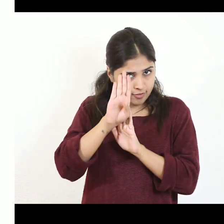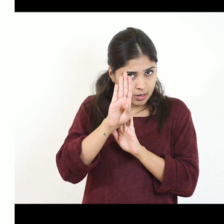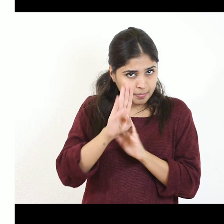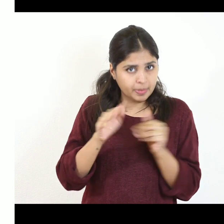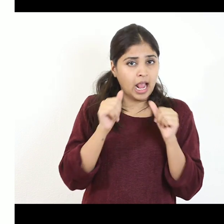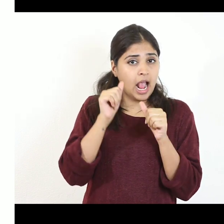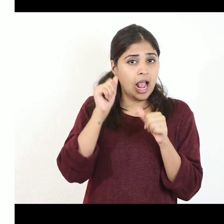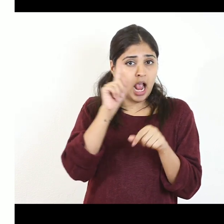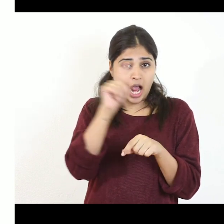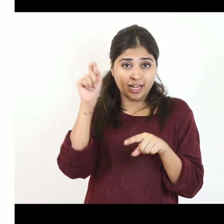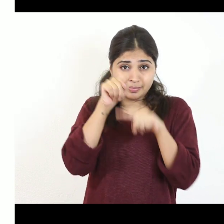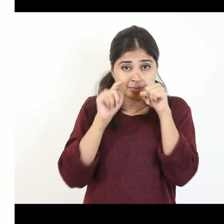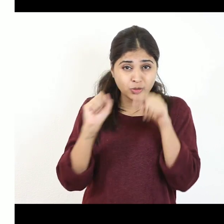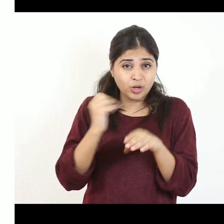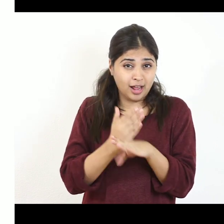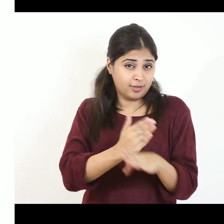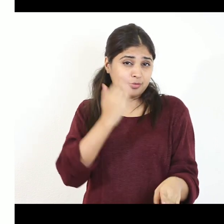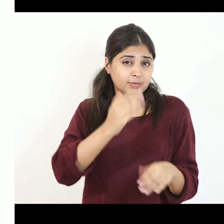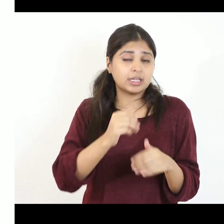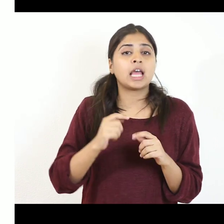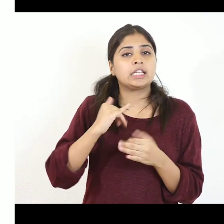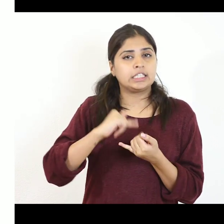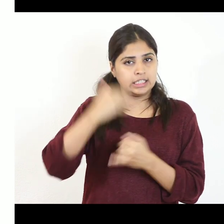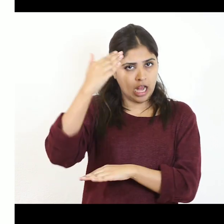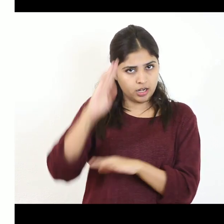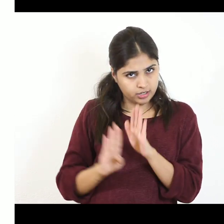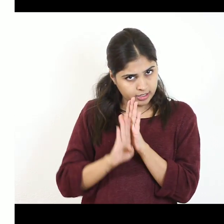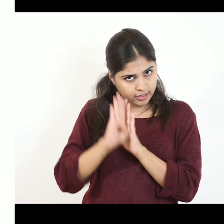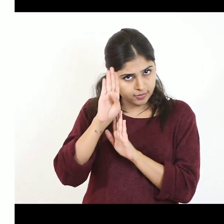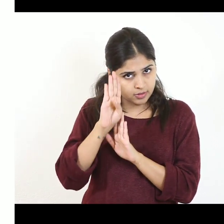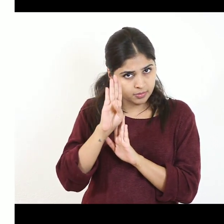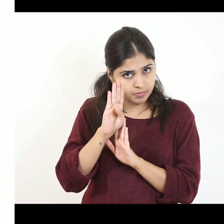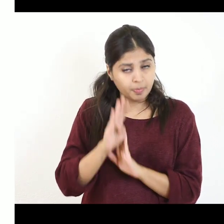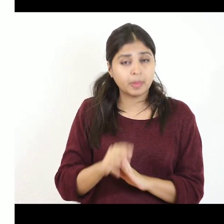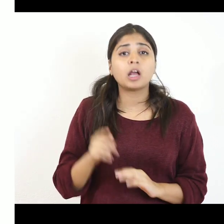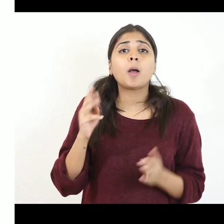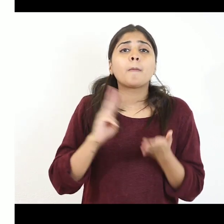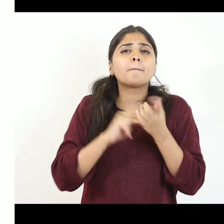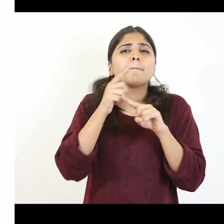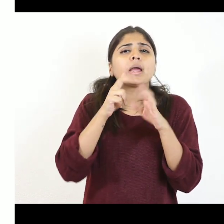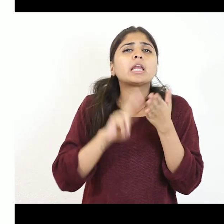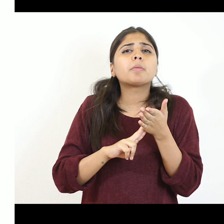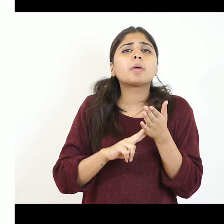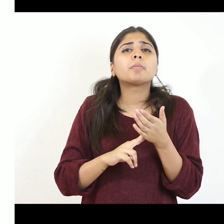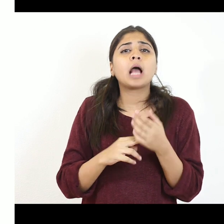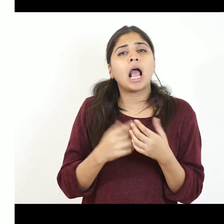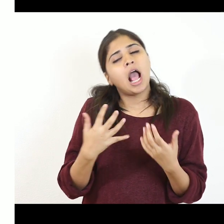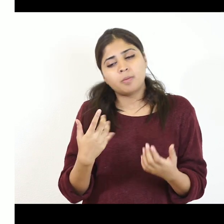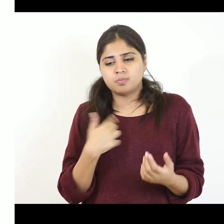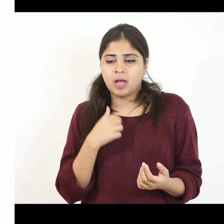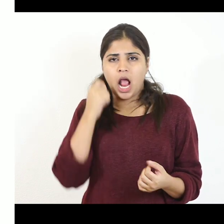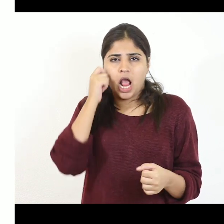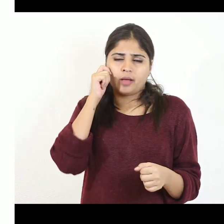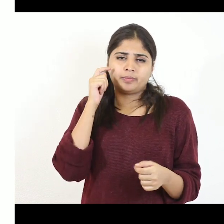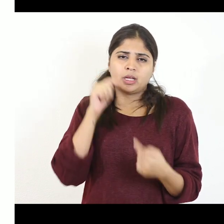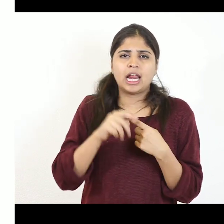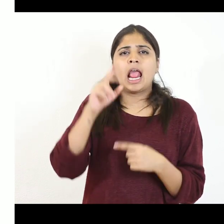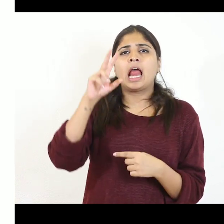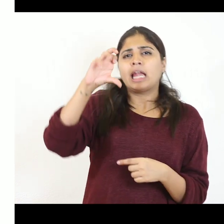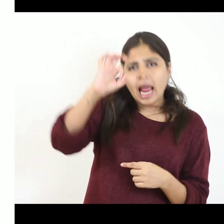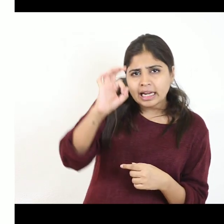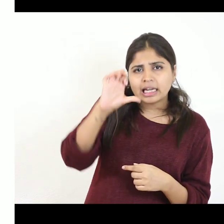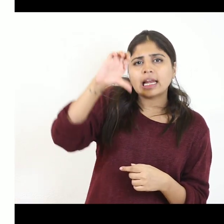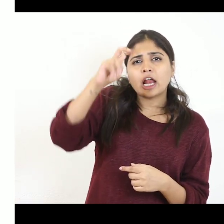The standard should reflect the minimum acceptable accuracy rate by the company. Each data